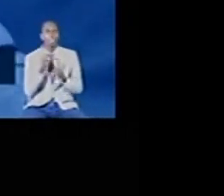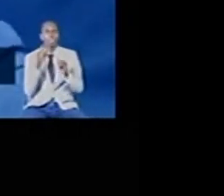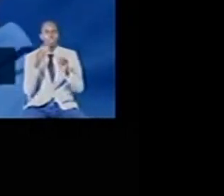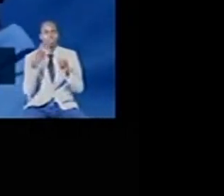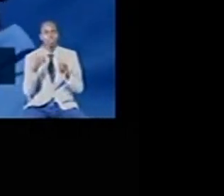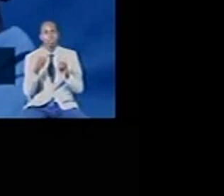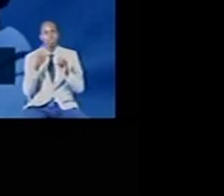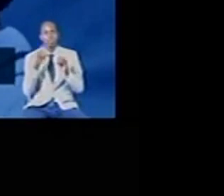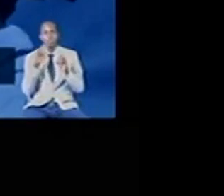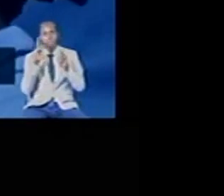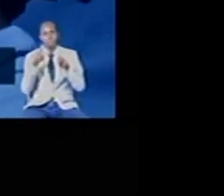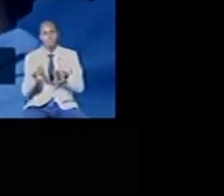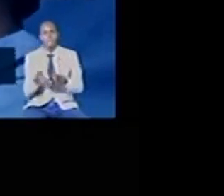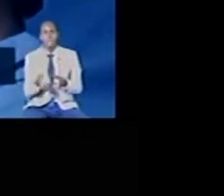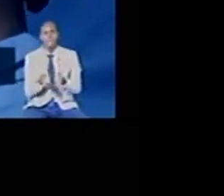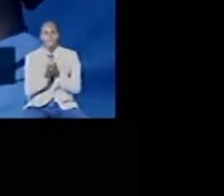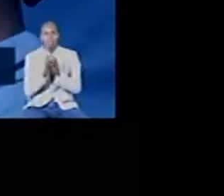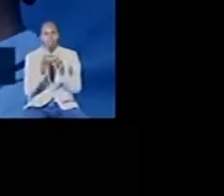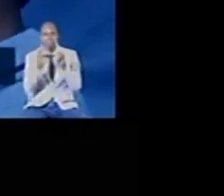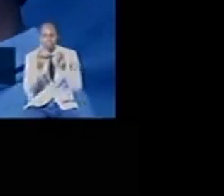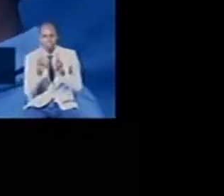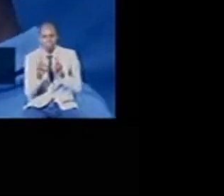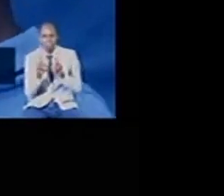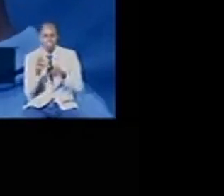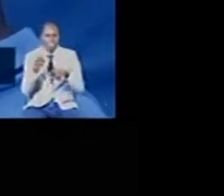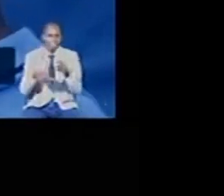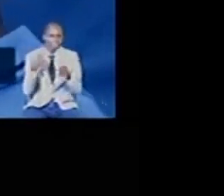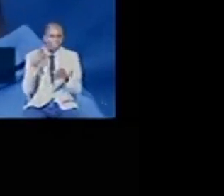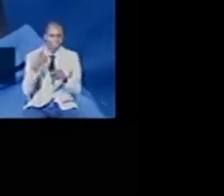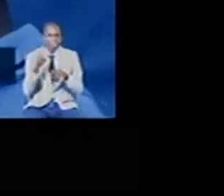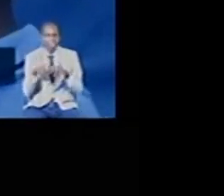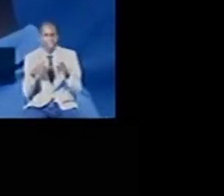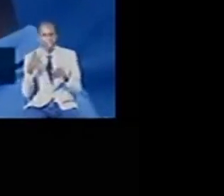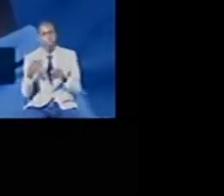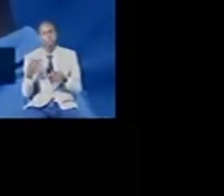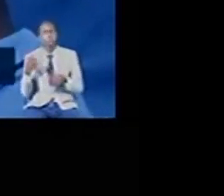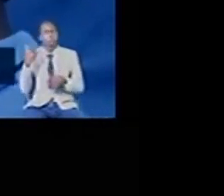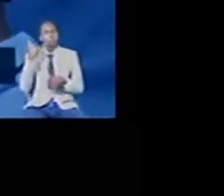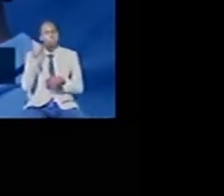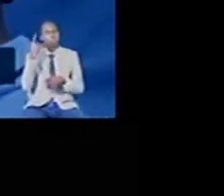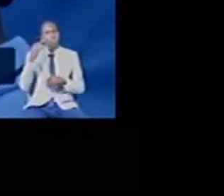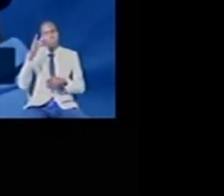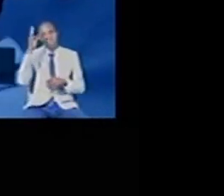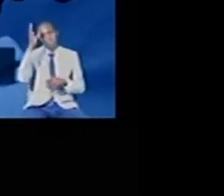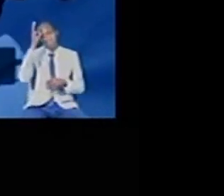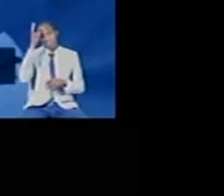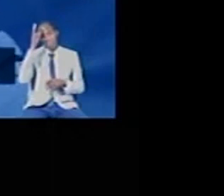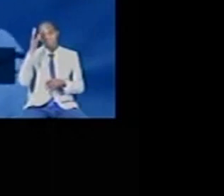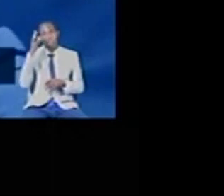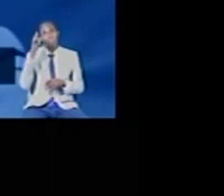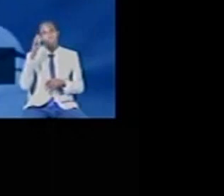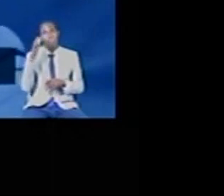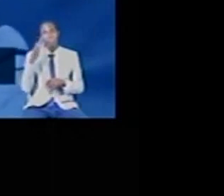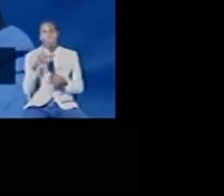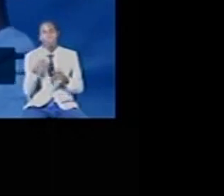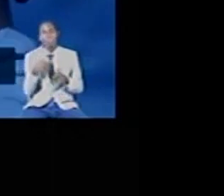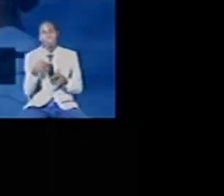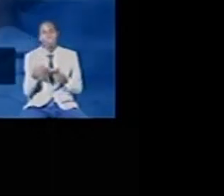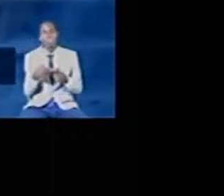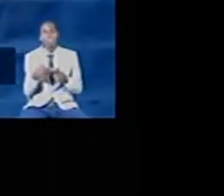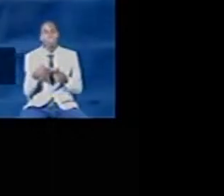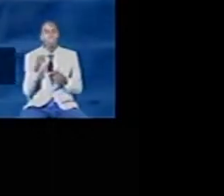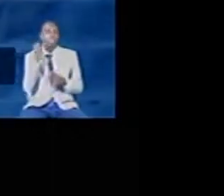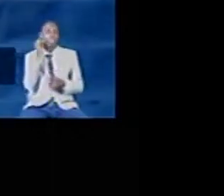this thing. I told her I cannot see. She said, okay, fine. Give me your daddy's phone number. I gave her my daddy's phone number. She called my